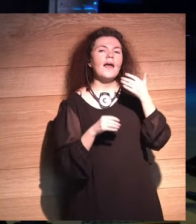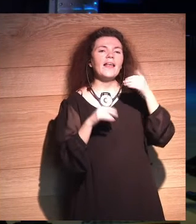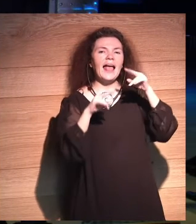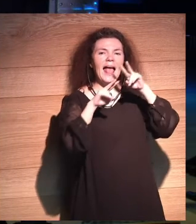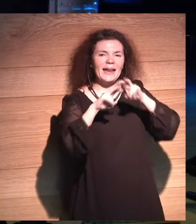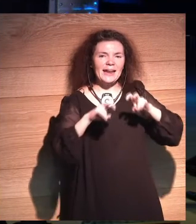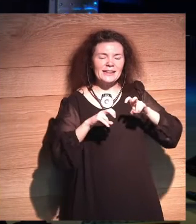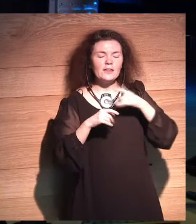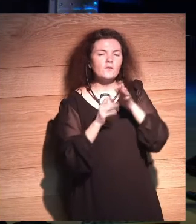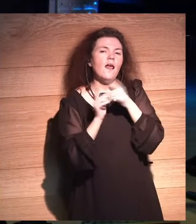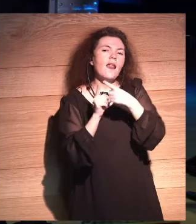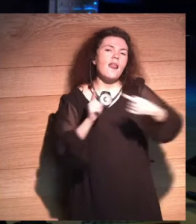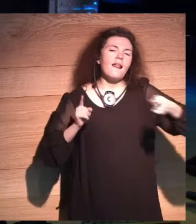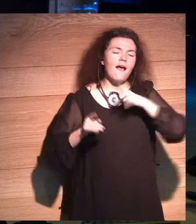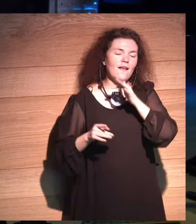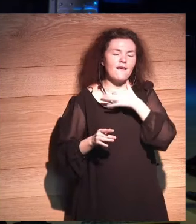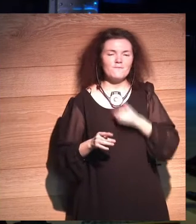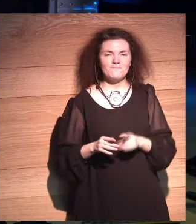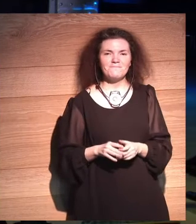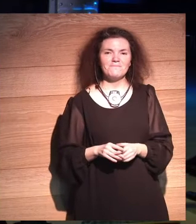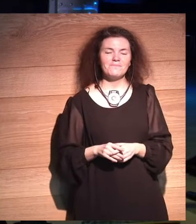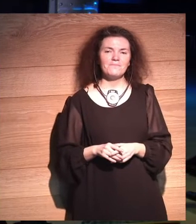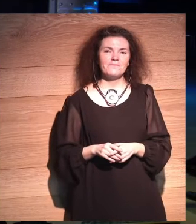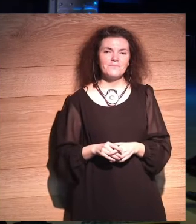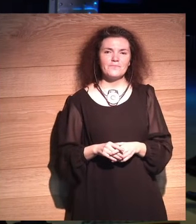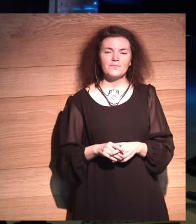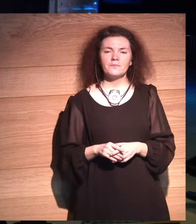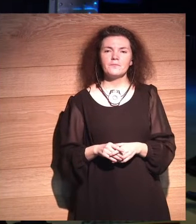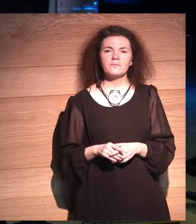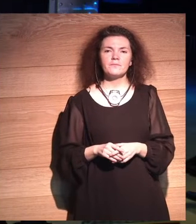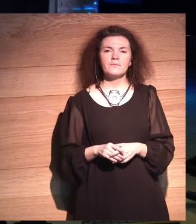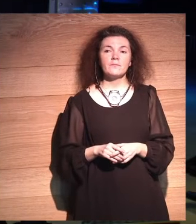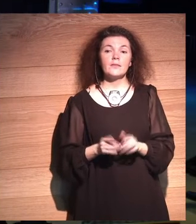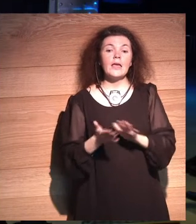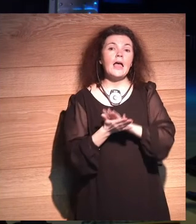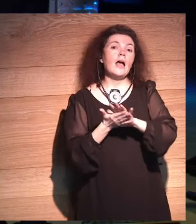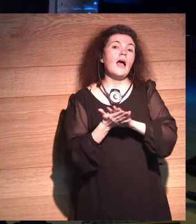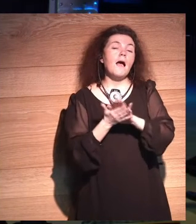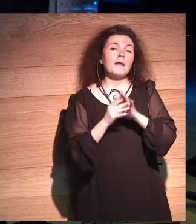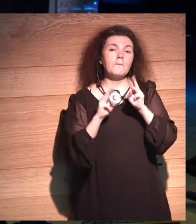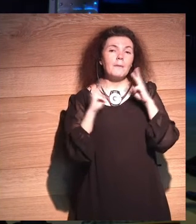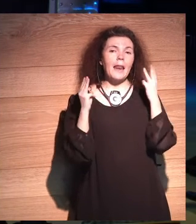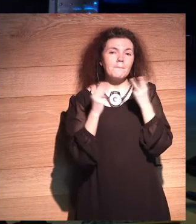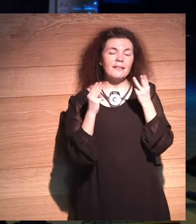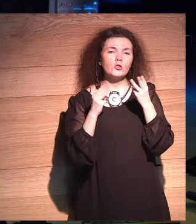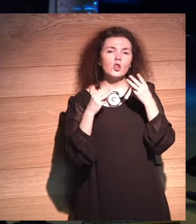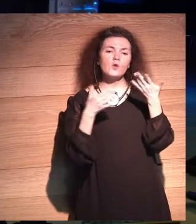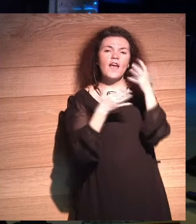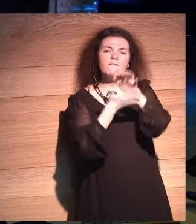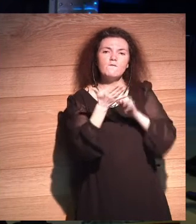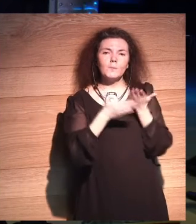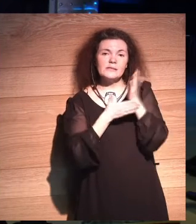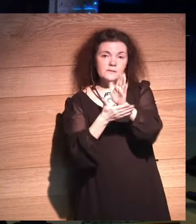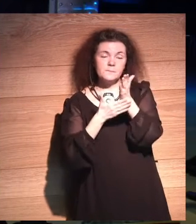don't know how to do it. When it comes to parliaments, according to the World E-Parliamentary Report, 52% say they